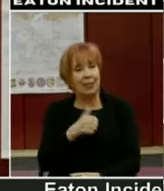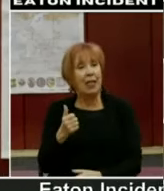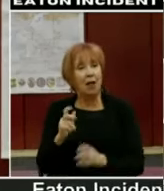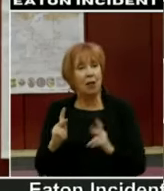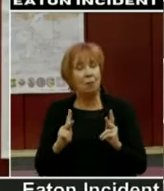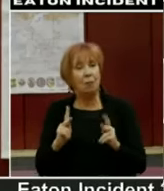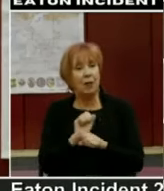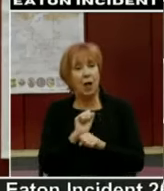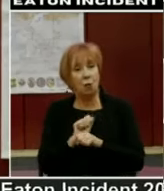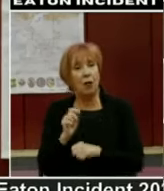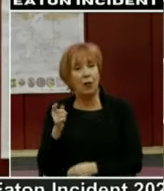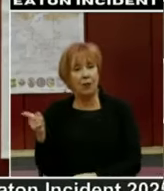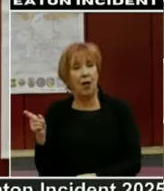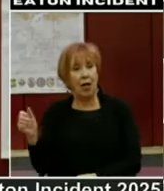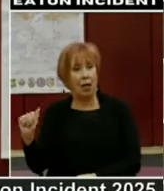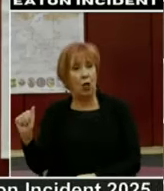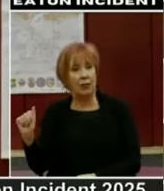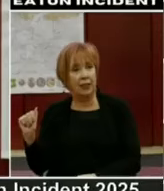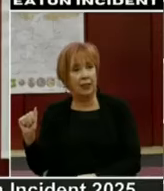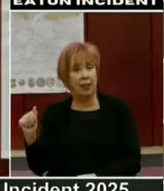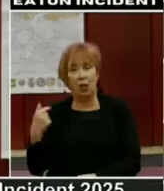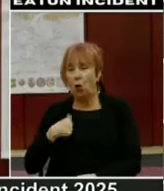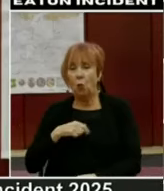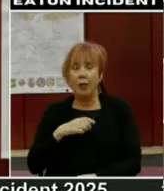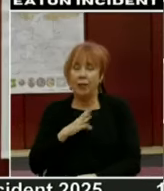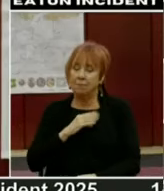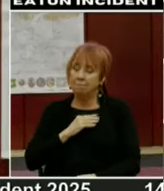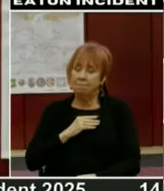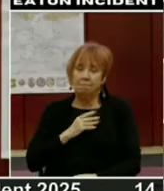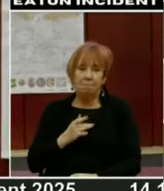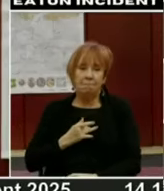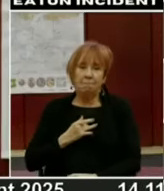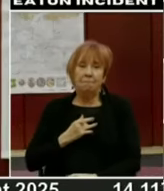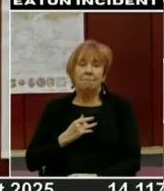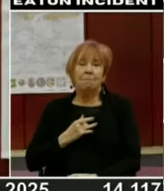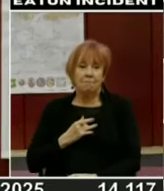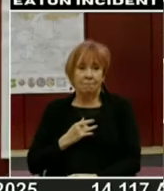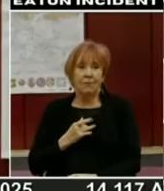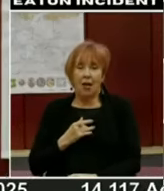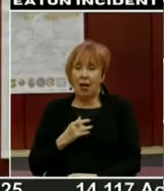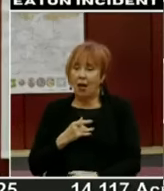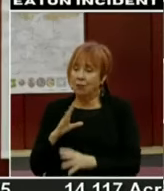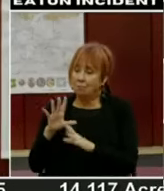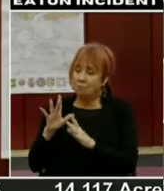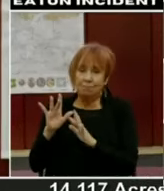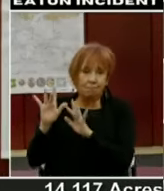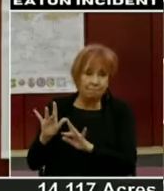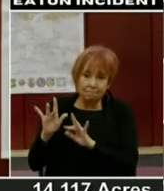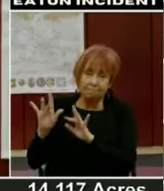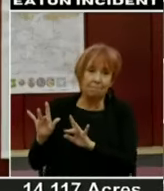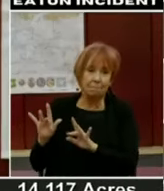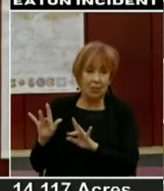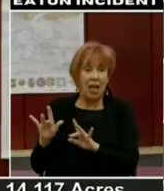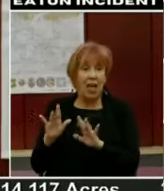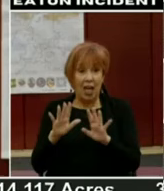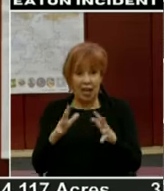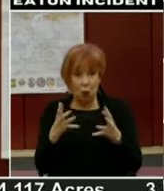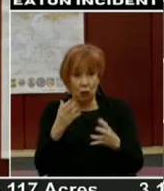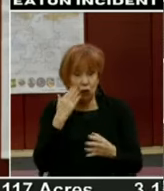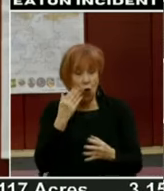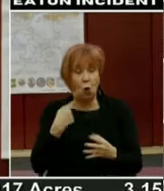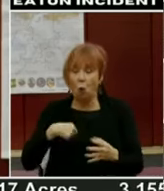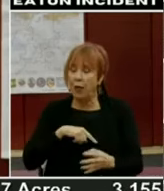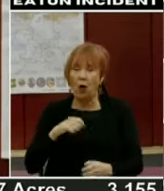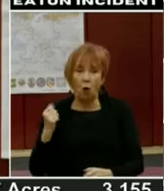feels. So we feel for everyone. Our heart goes out to you, and I just want you to know that we're doing the best we